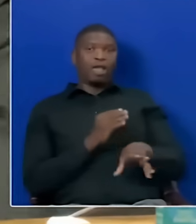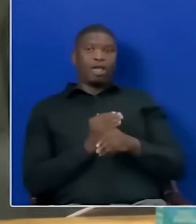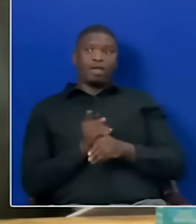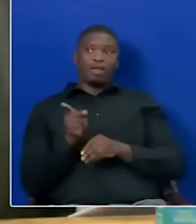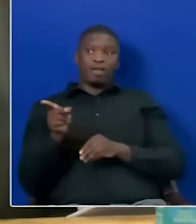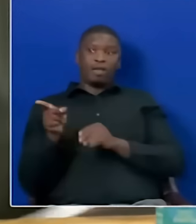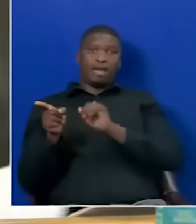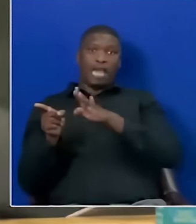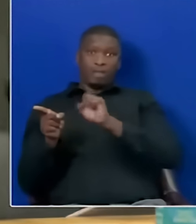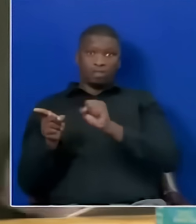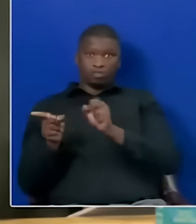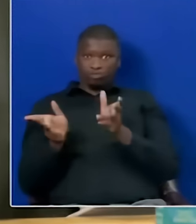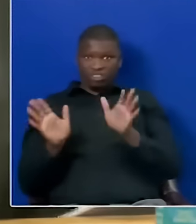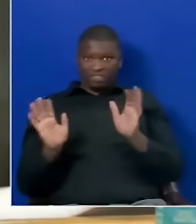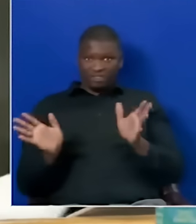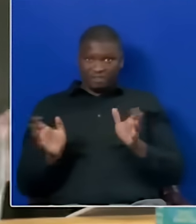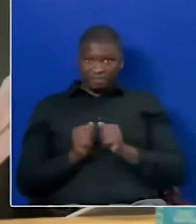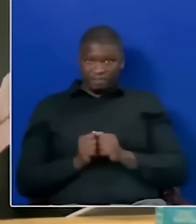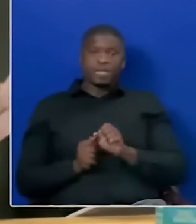Well, if we go back,